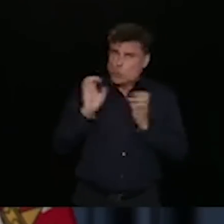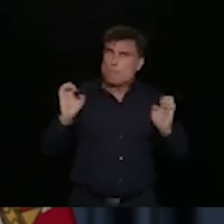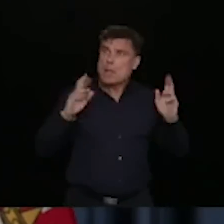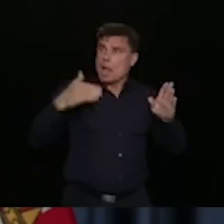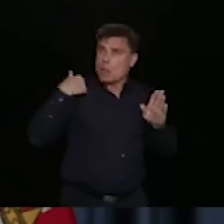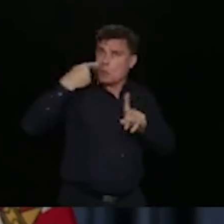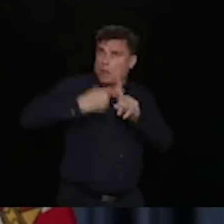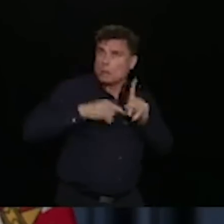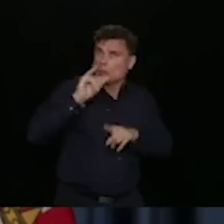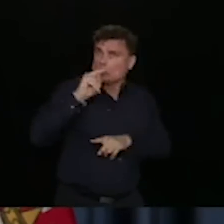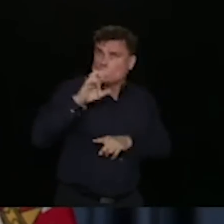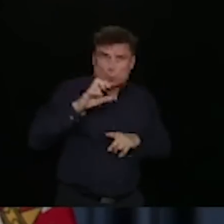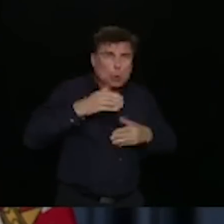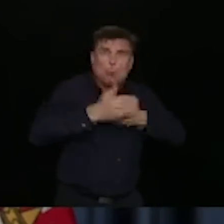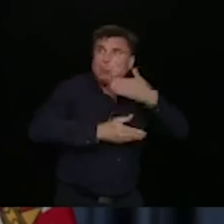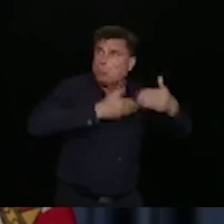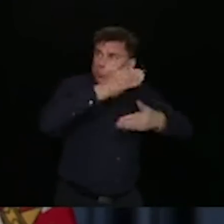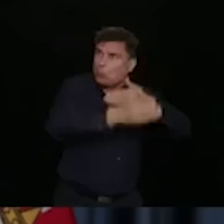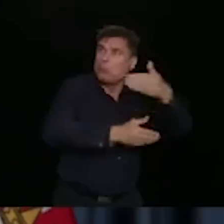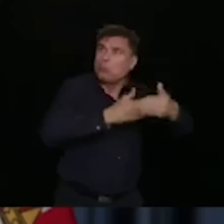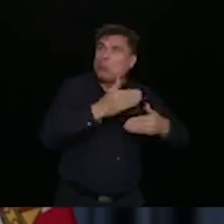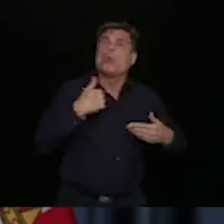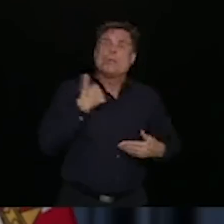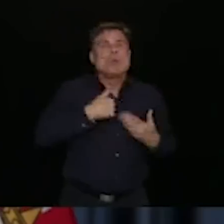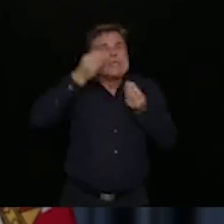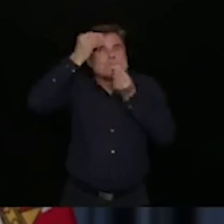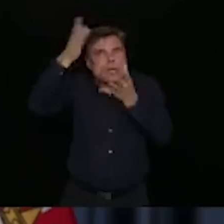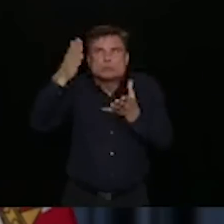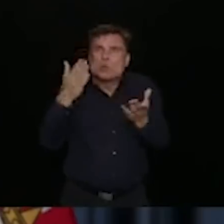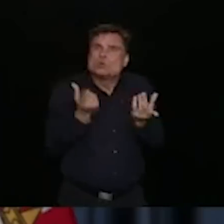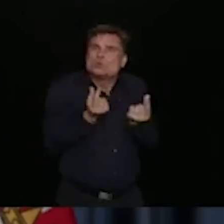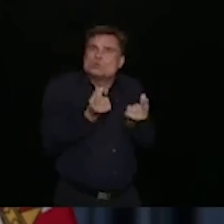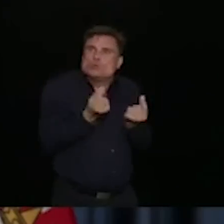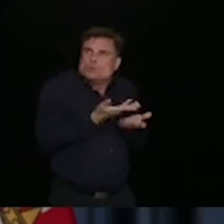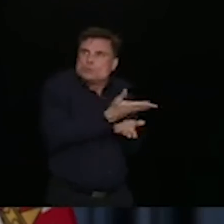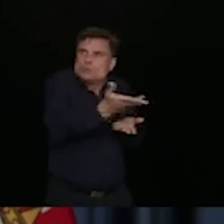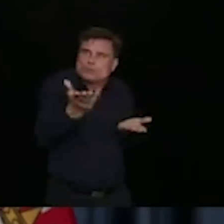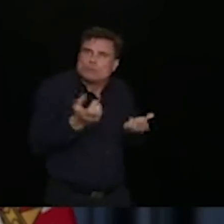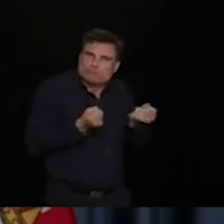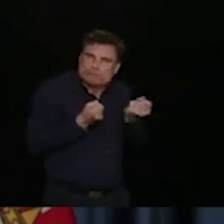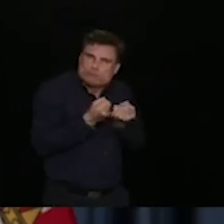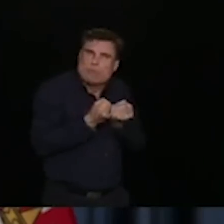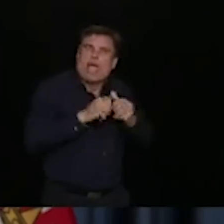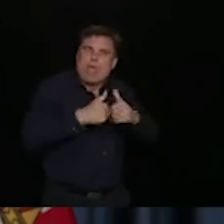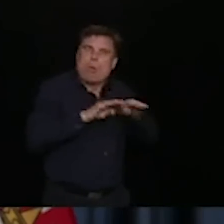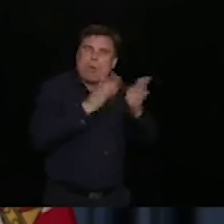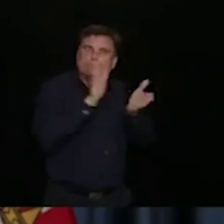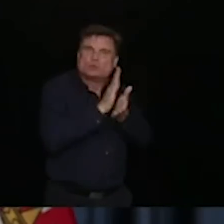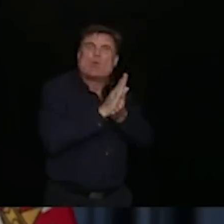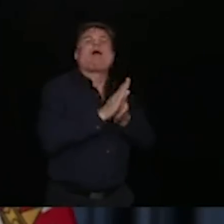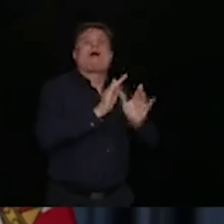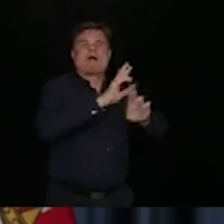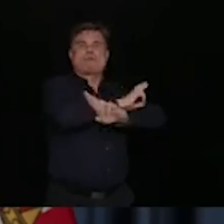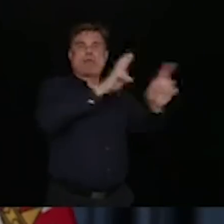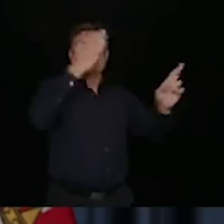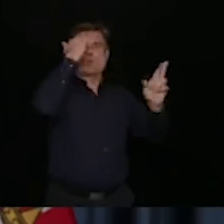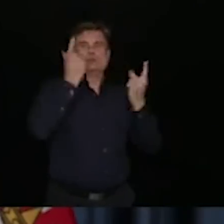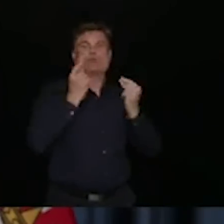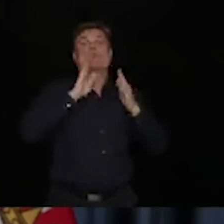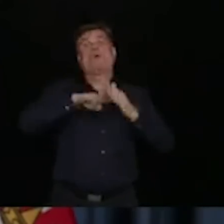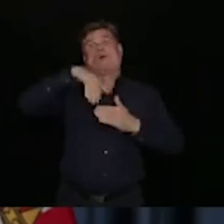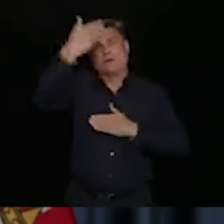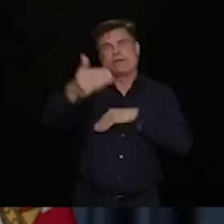that information to prepare for September. And we will have, in my opinion, and I don't want to be too boastful, but because we have that experience